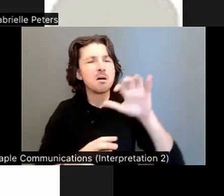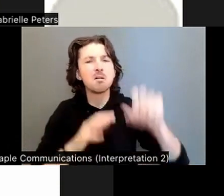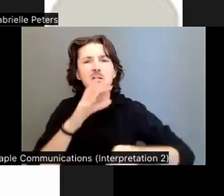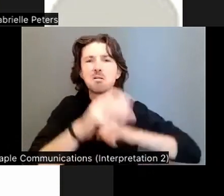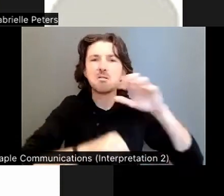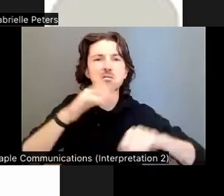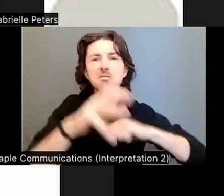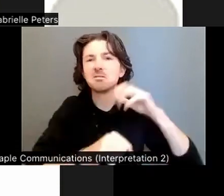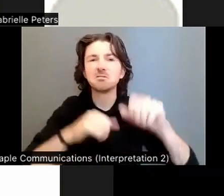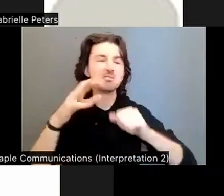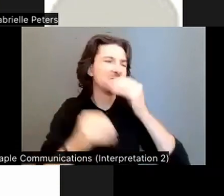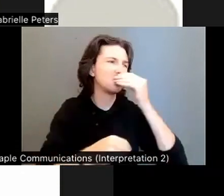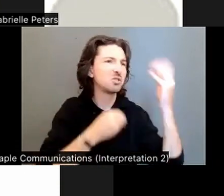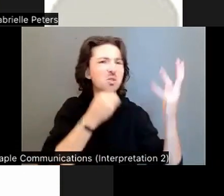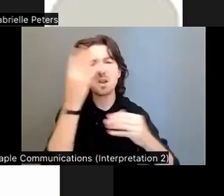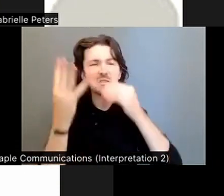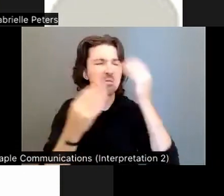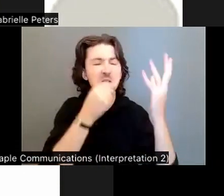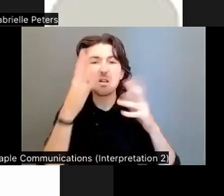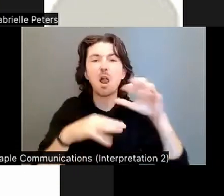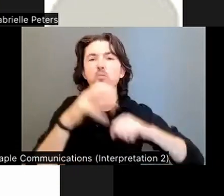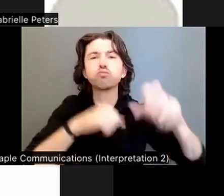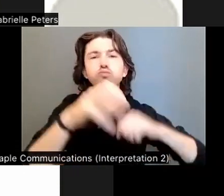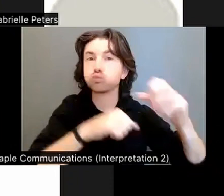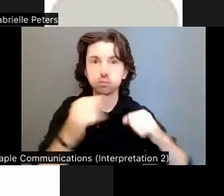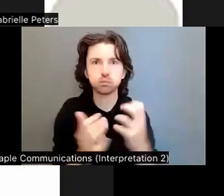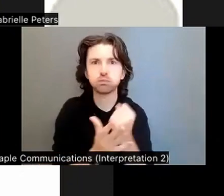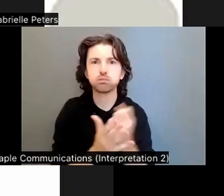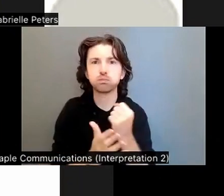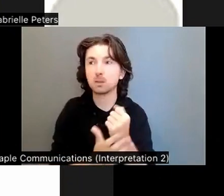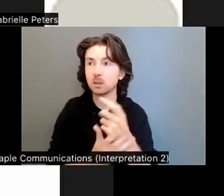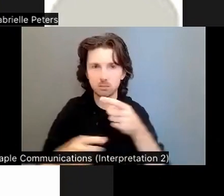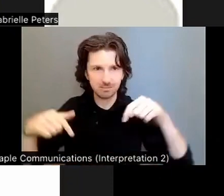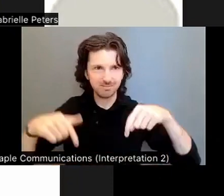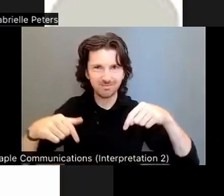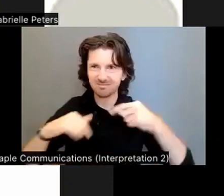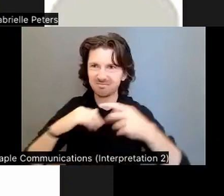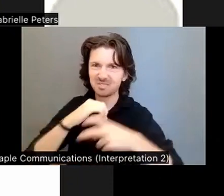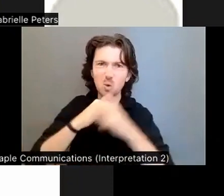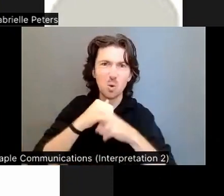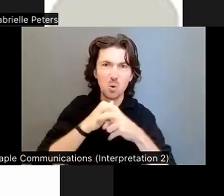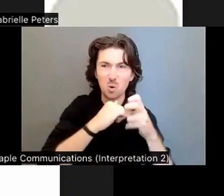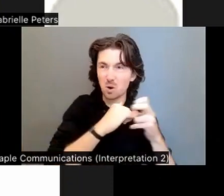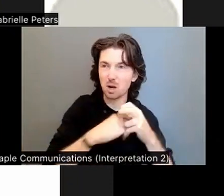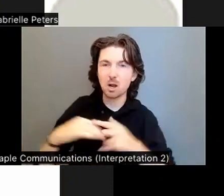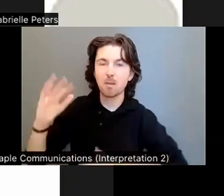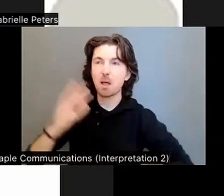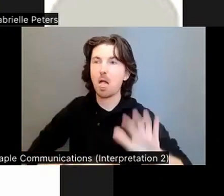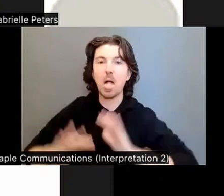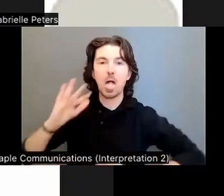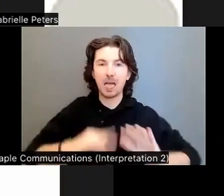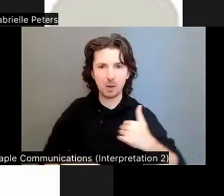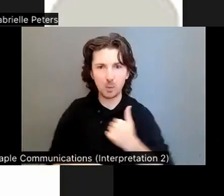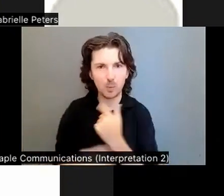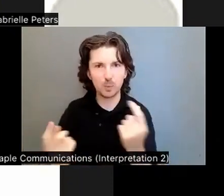So that's my update, and bringing in some intersections of